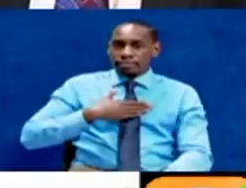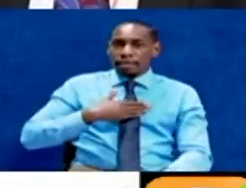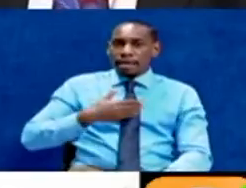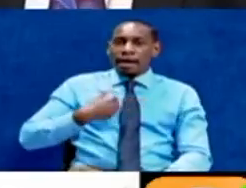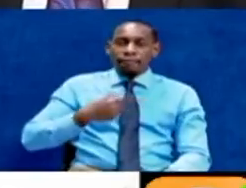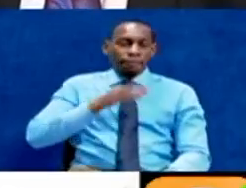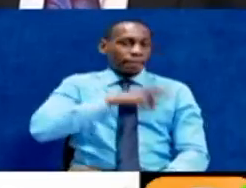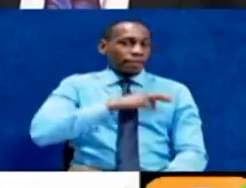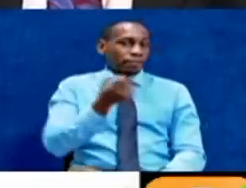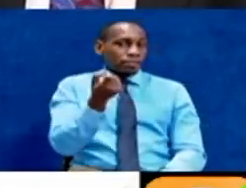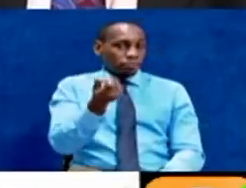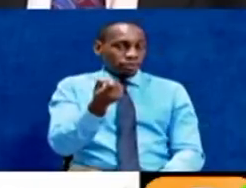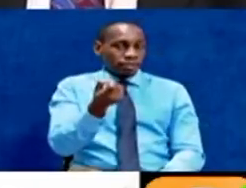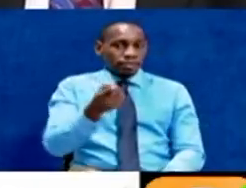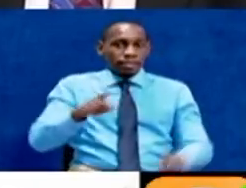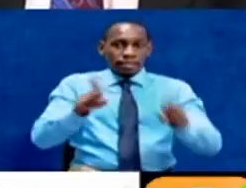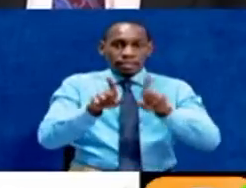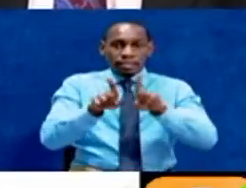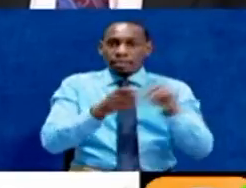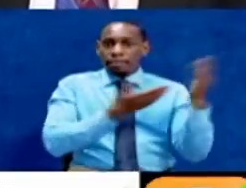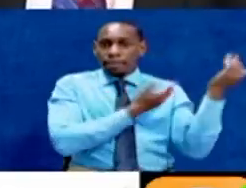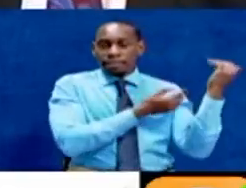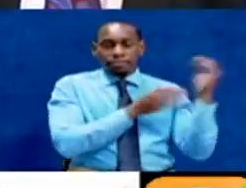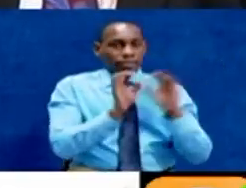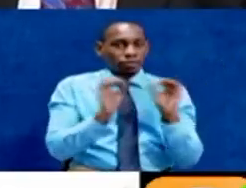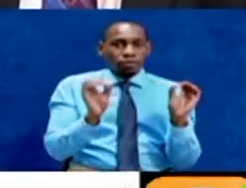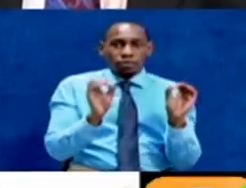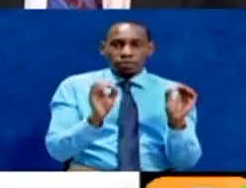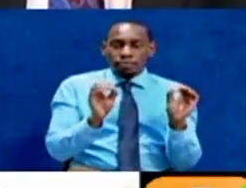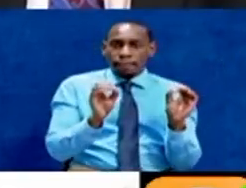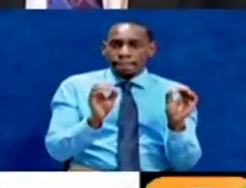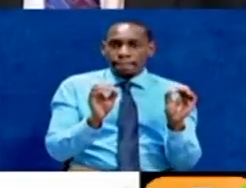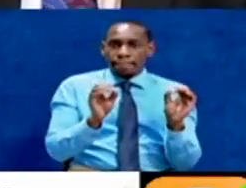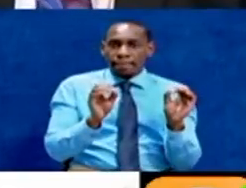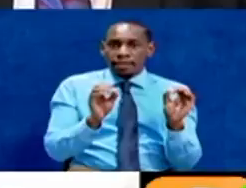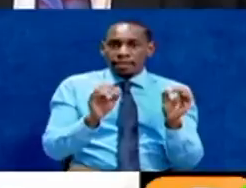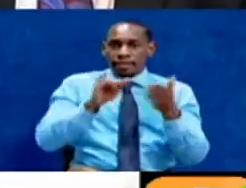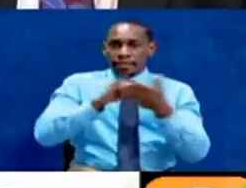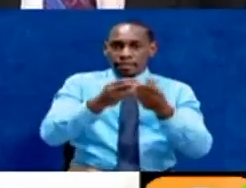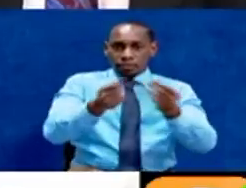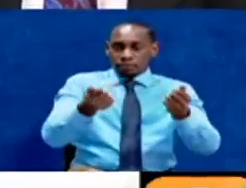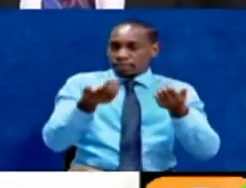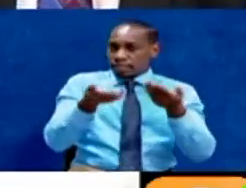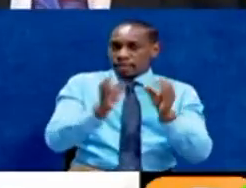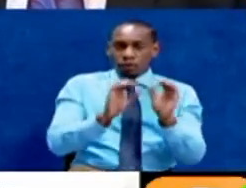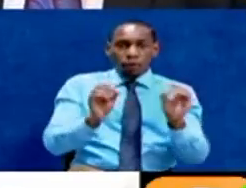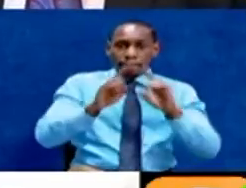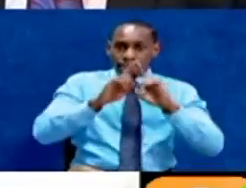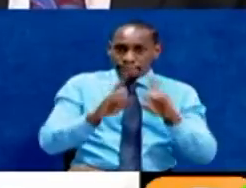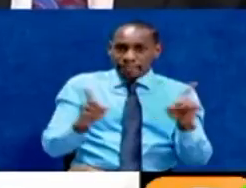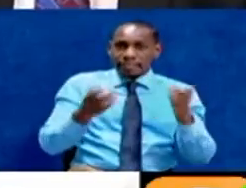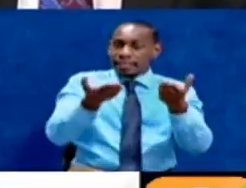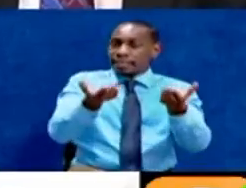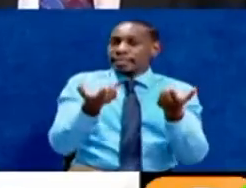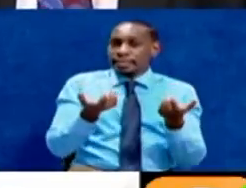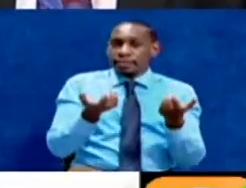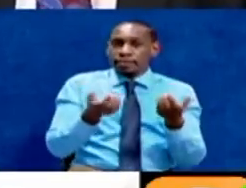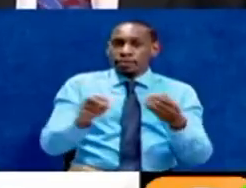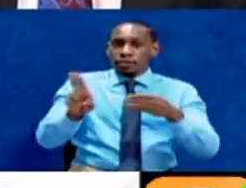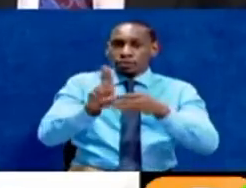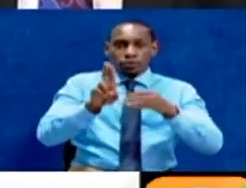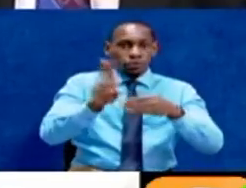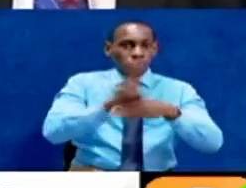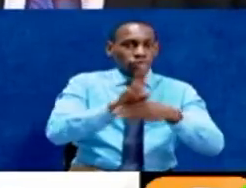returns. And I do not expect that this can be resolved right now, but we require to use